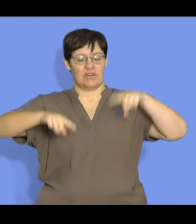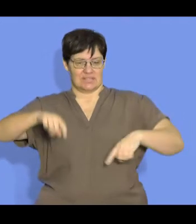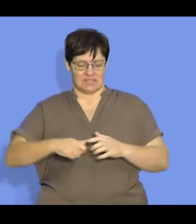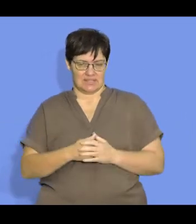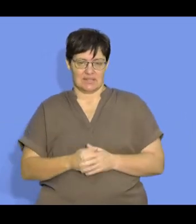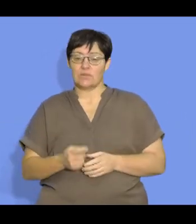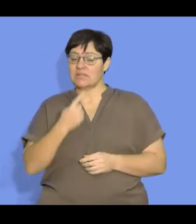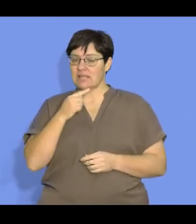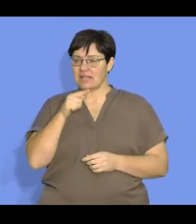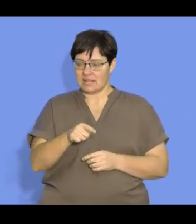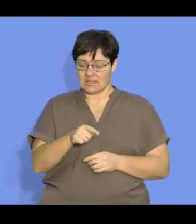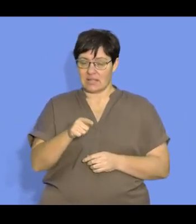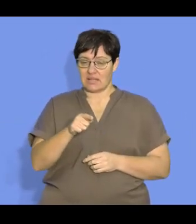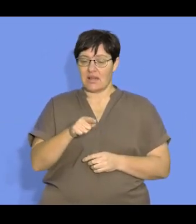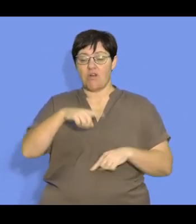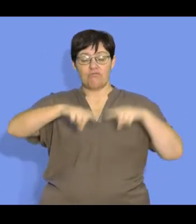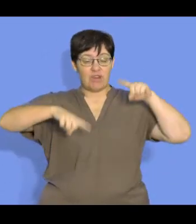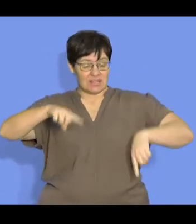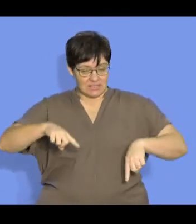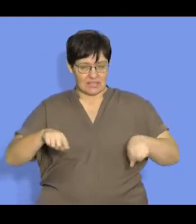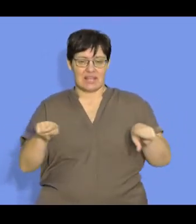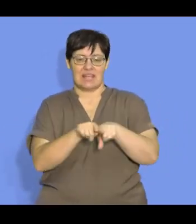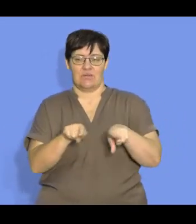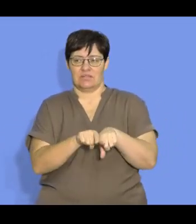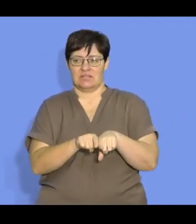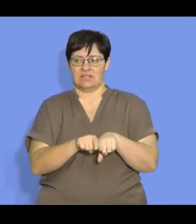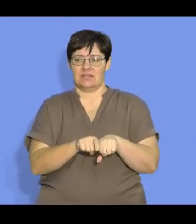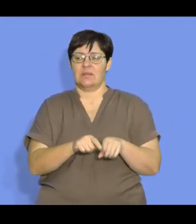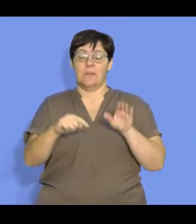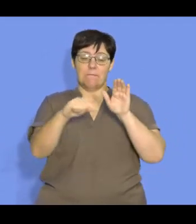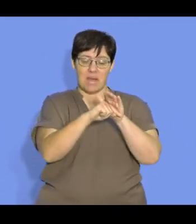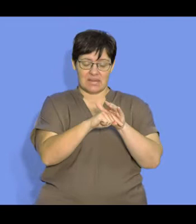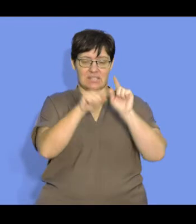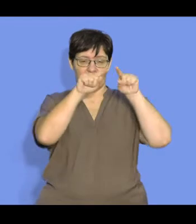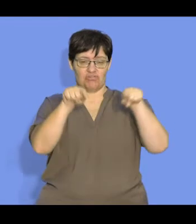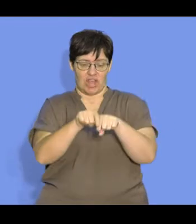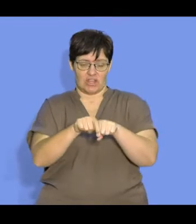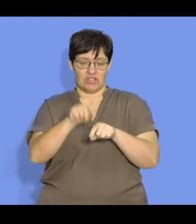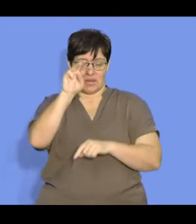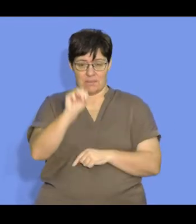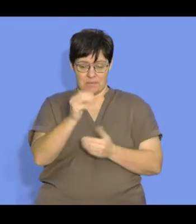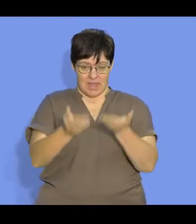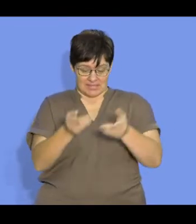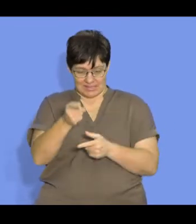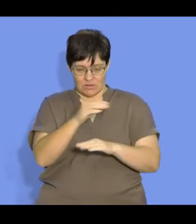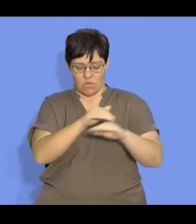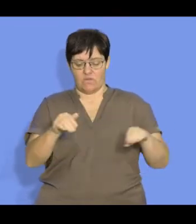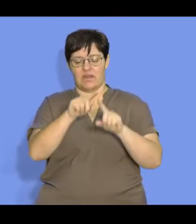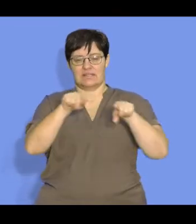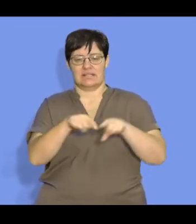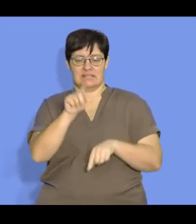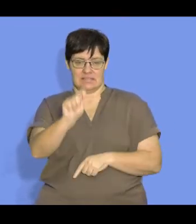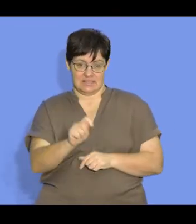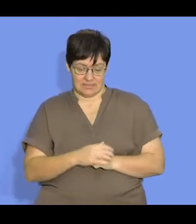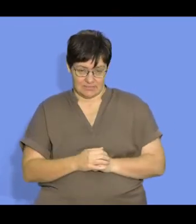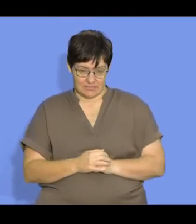that to calculate the rate, and we said that that rate is then equal to minus the change